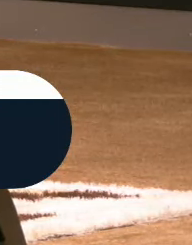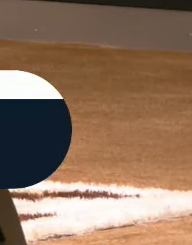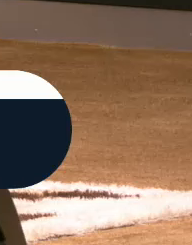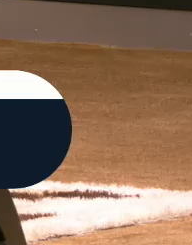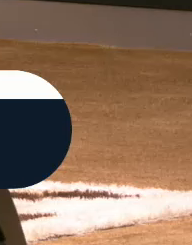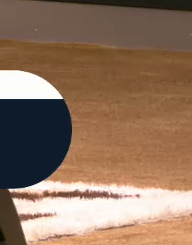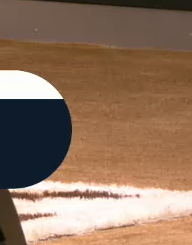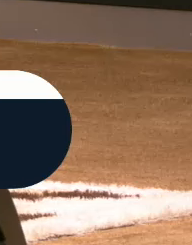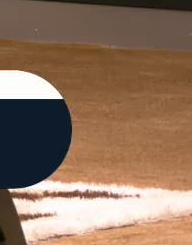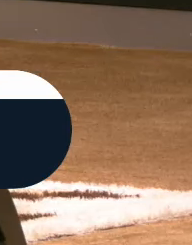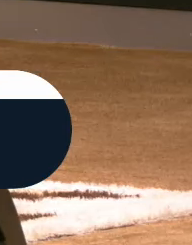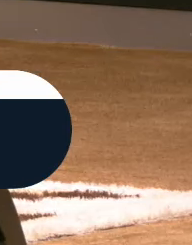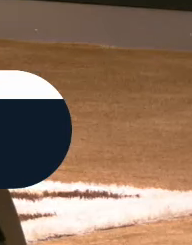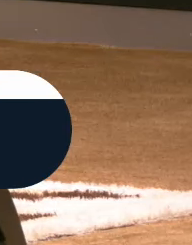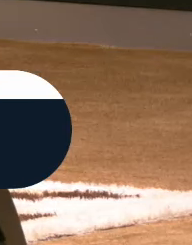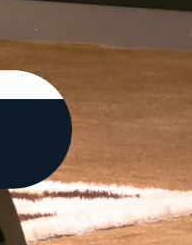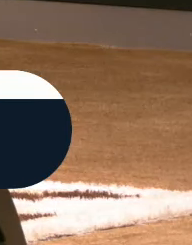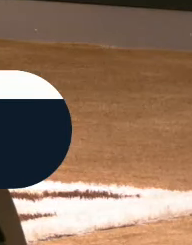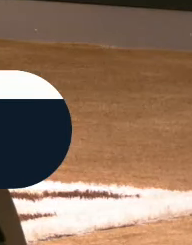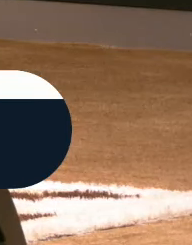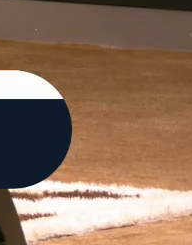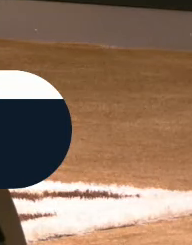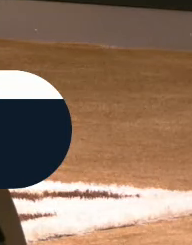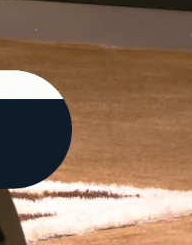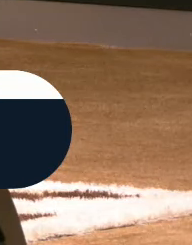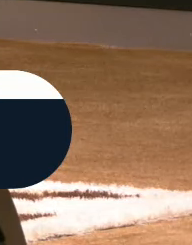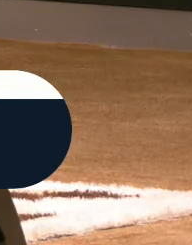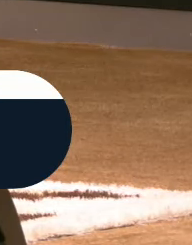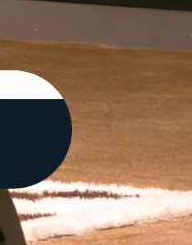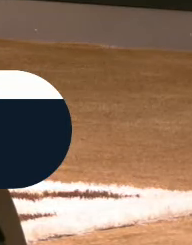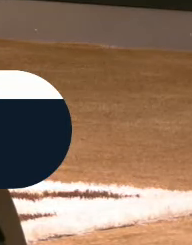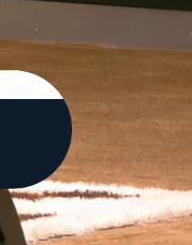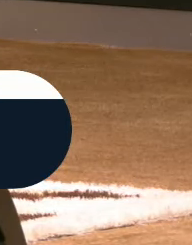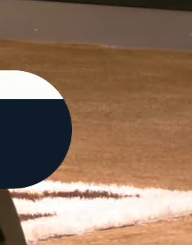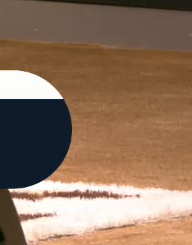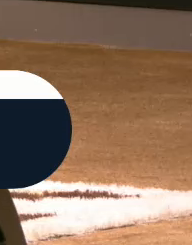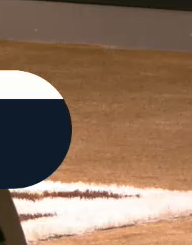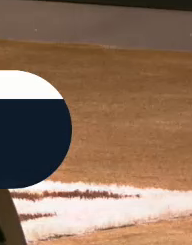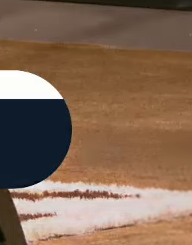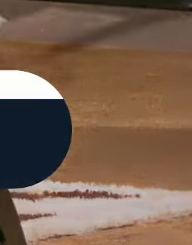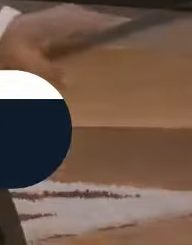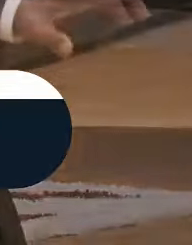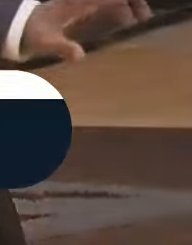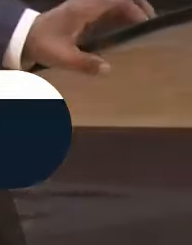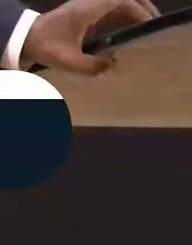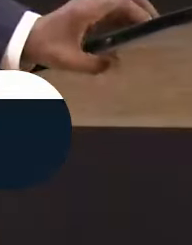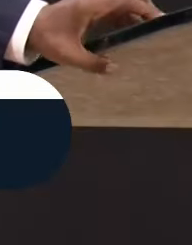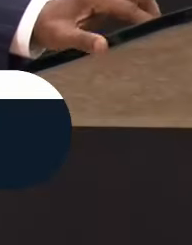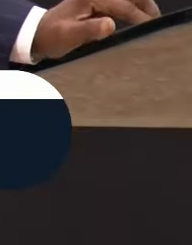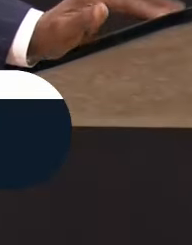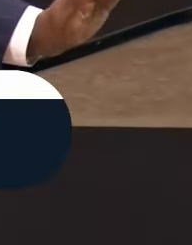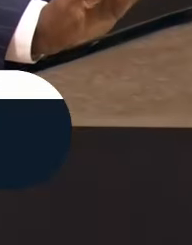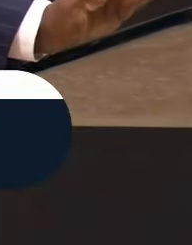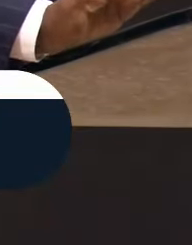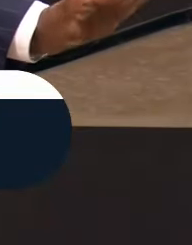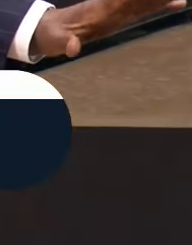Adam. They think grace excuses depravity. They think